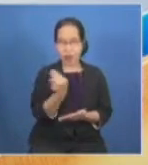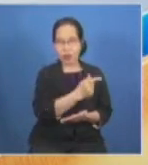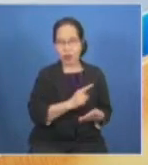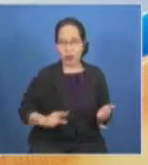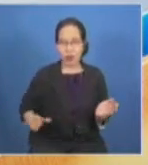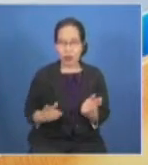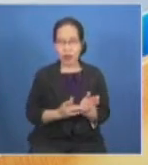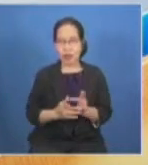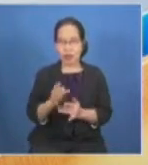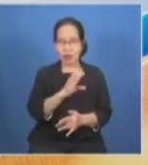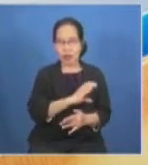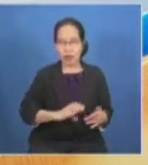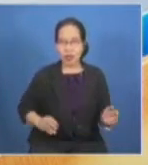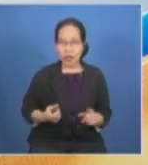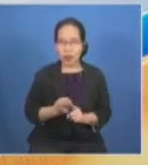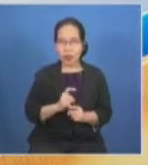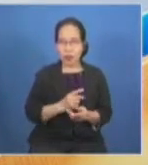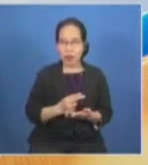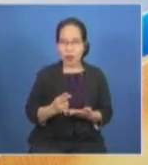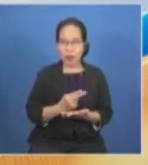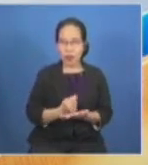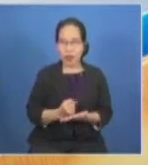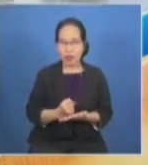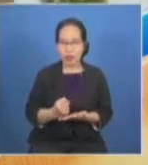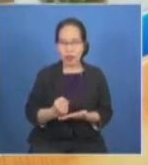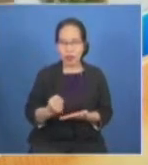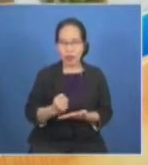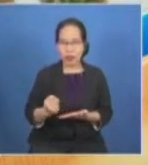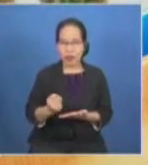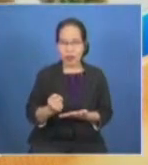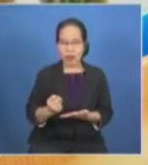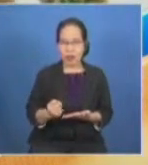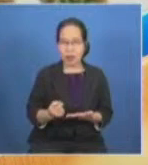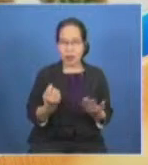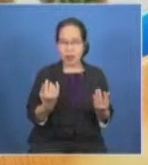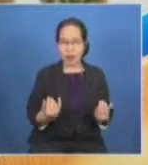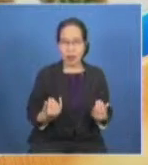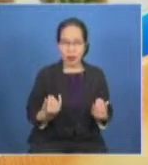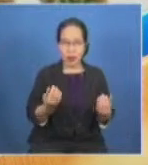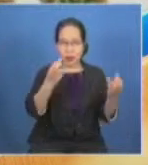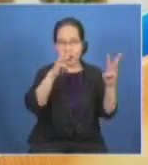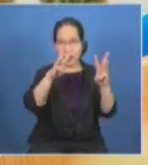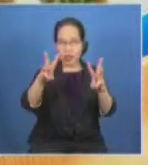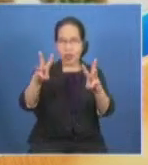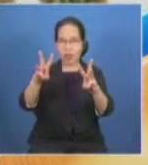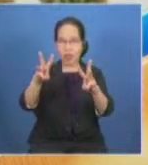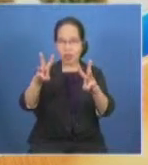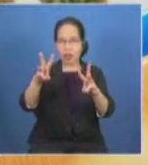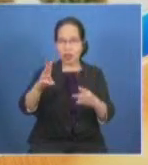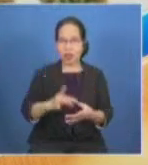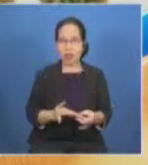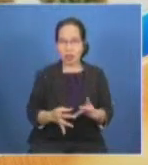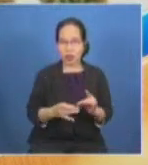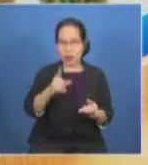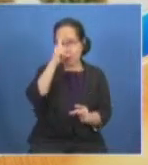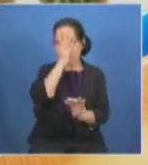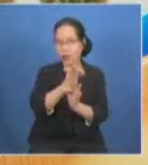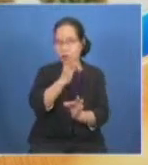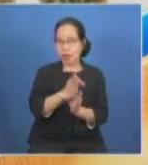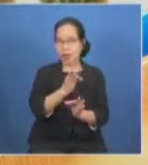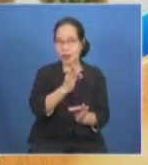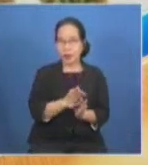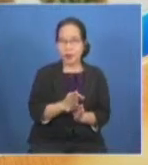of our Lord Jesus Christ from the Holy Scriptures. At this point, let us watch Story of